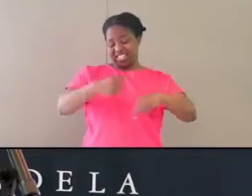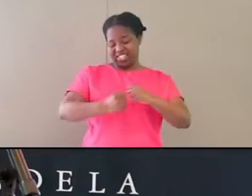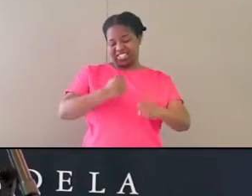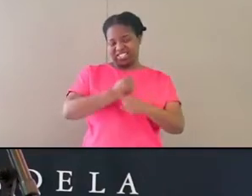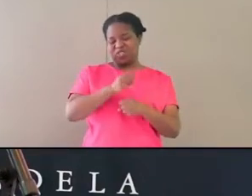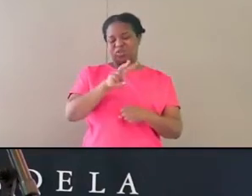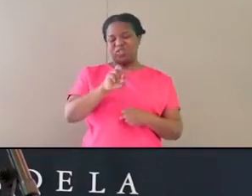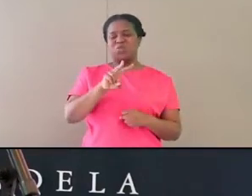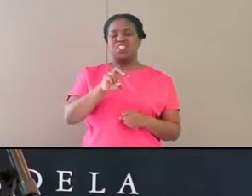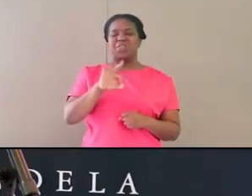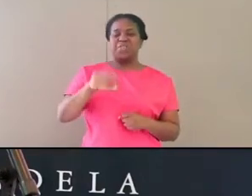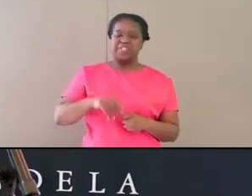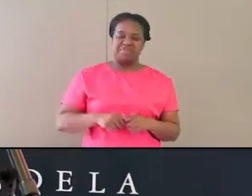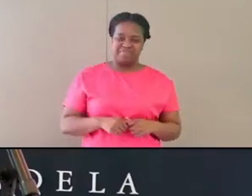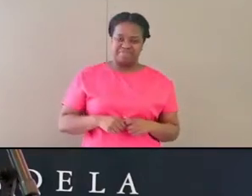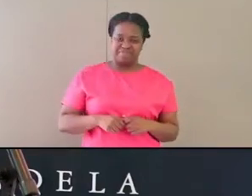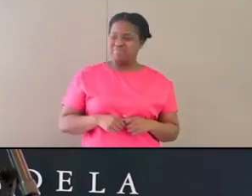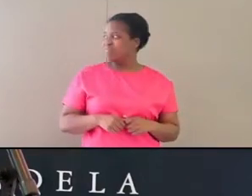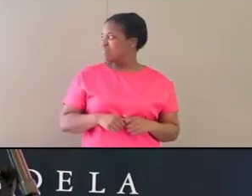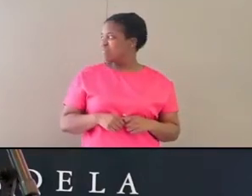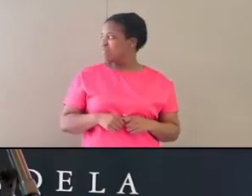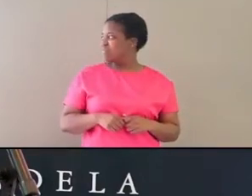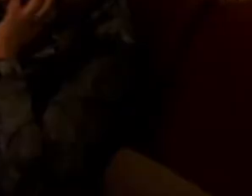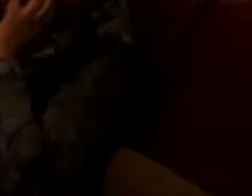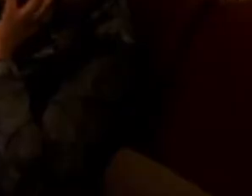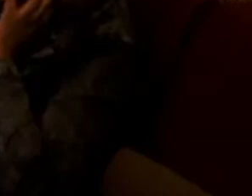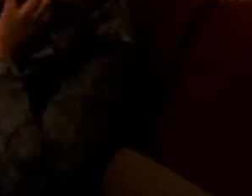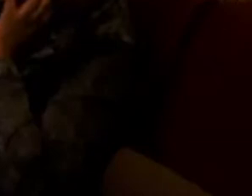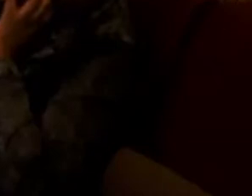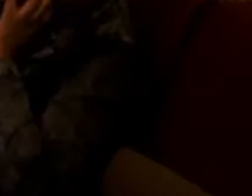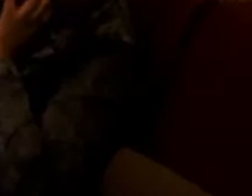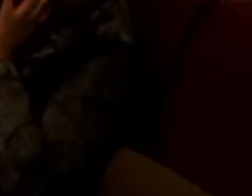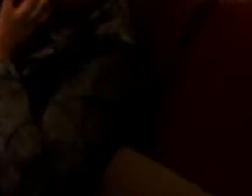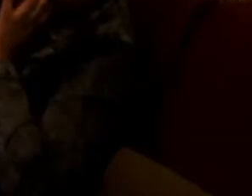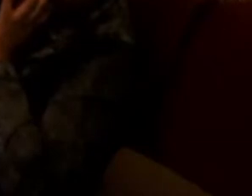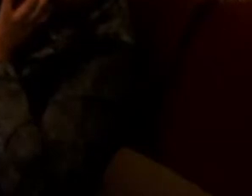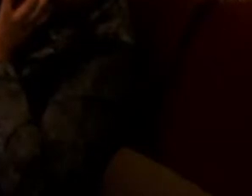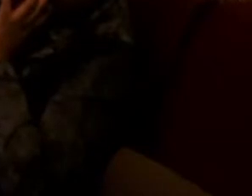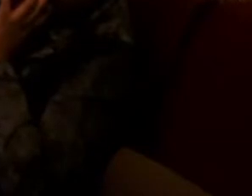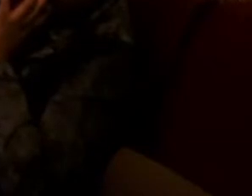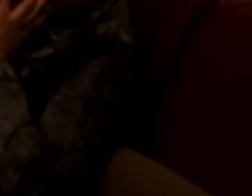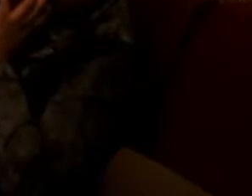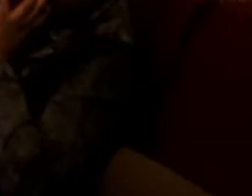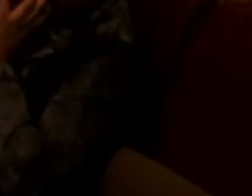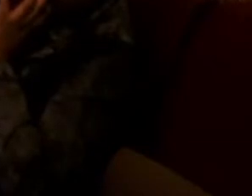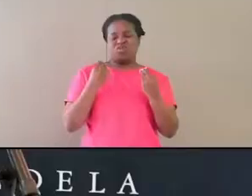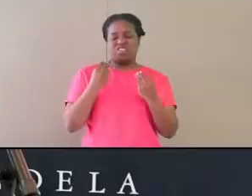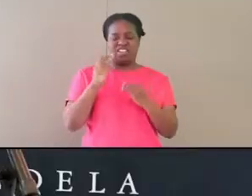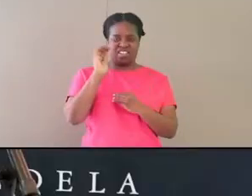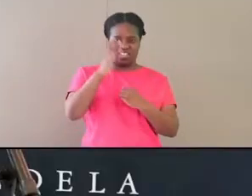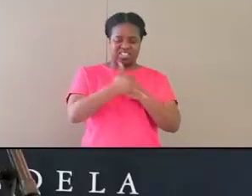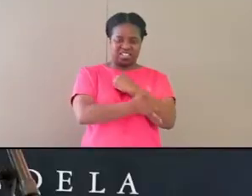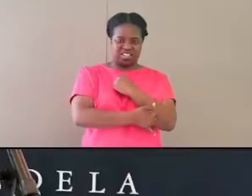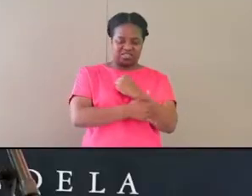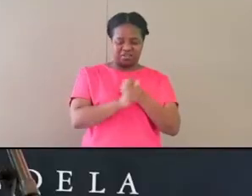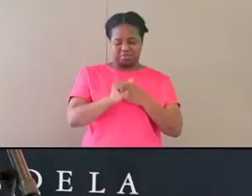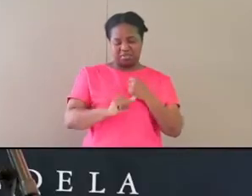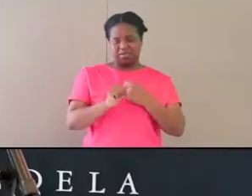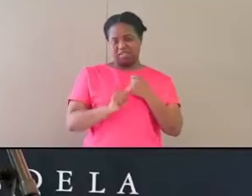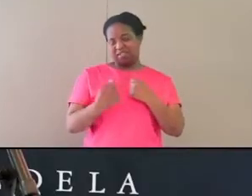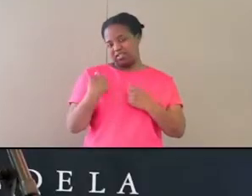good place to clap and this was bestowed upon the department minister received the award in Abidjan a few months ago